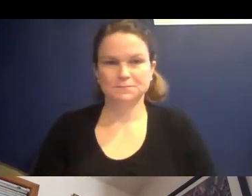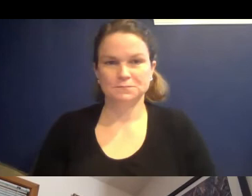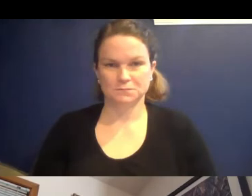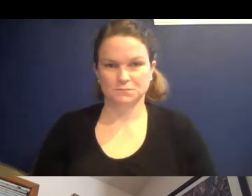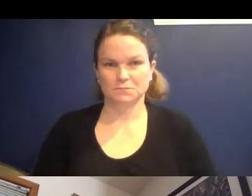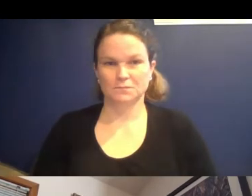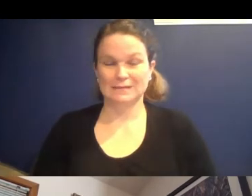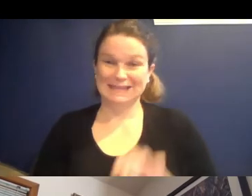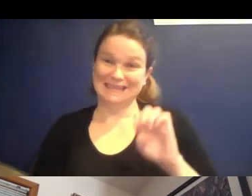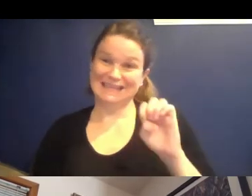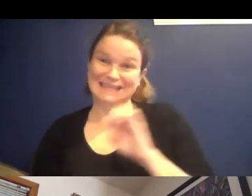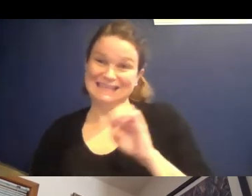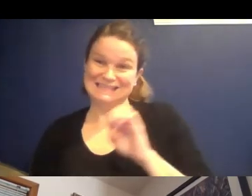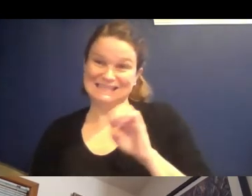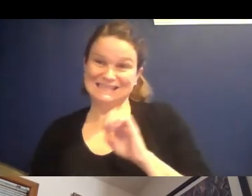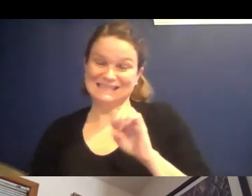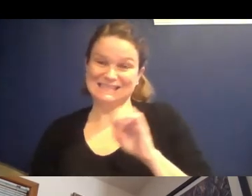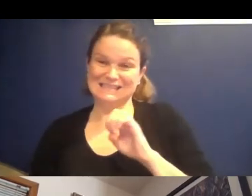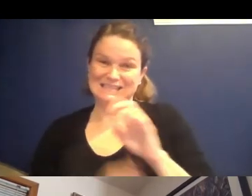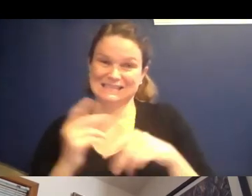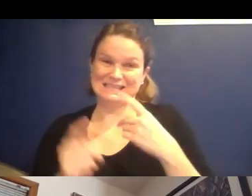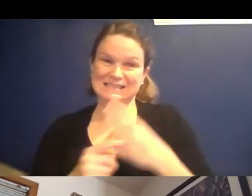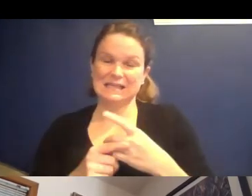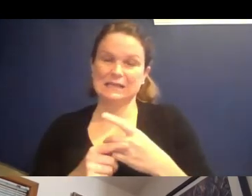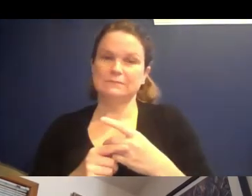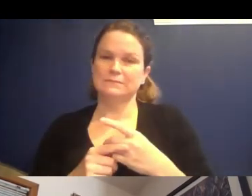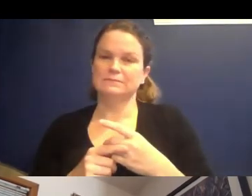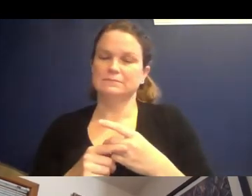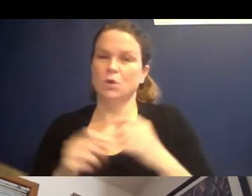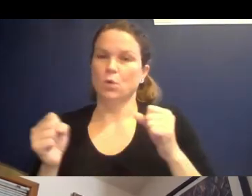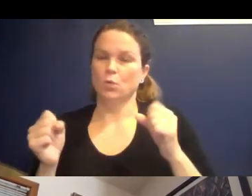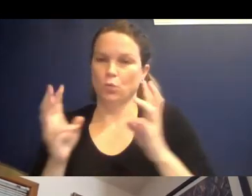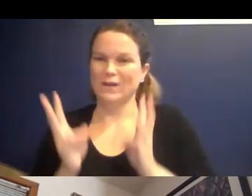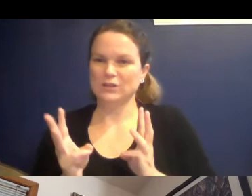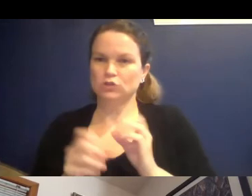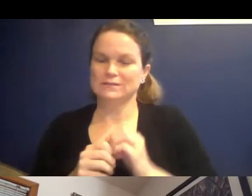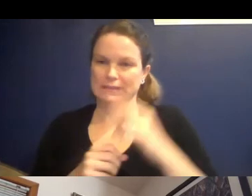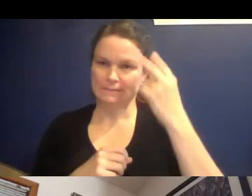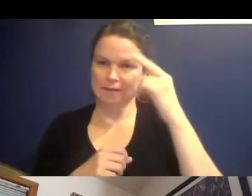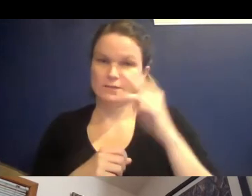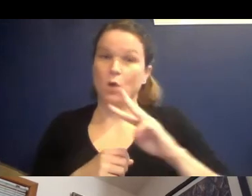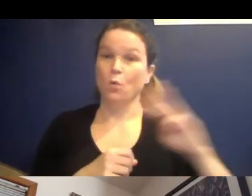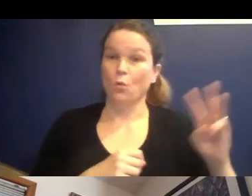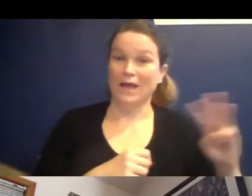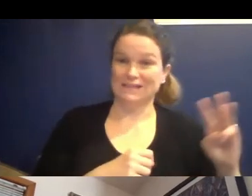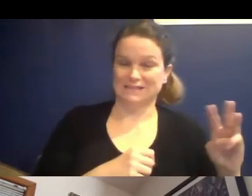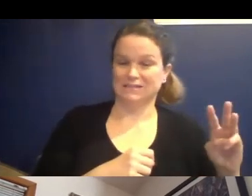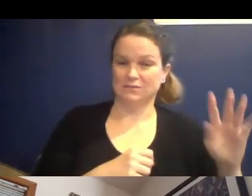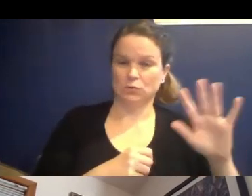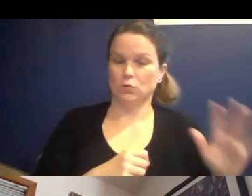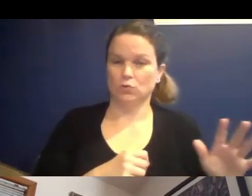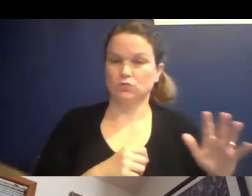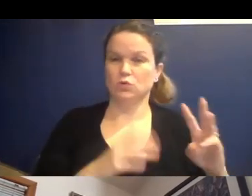The East Coast population overwinters in Mexico. The West Coast population overwinters